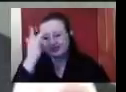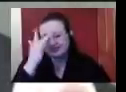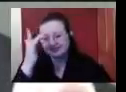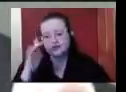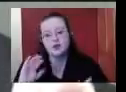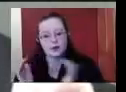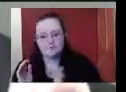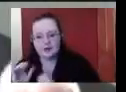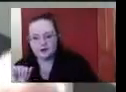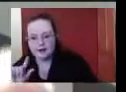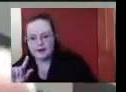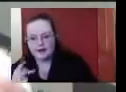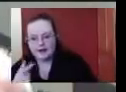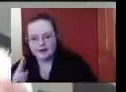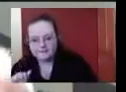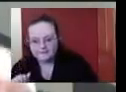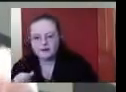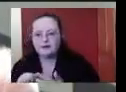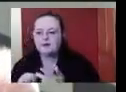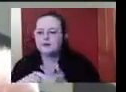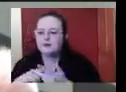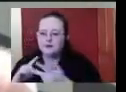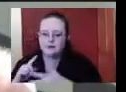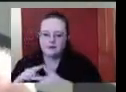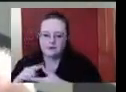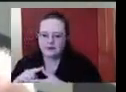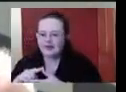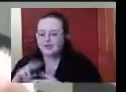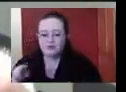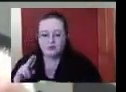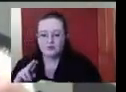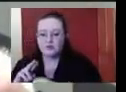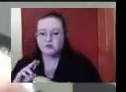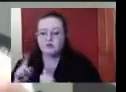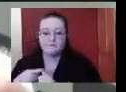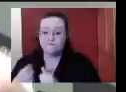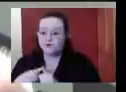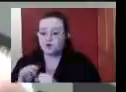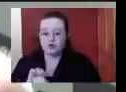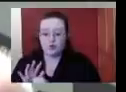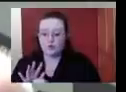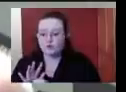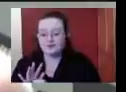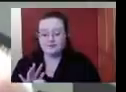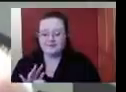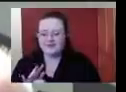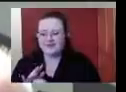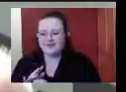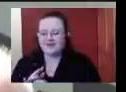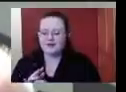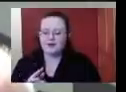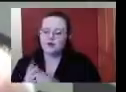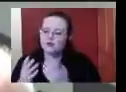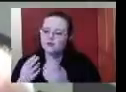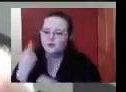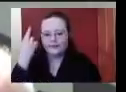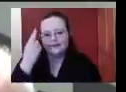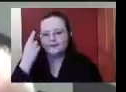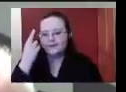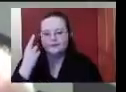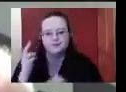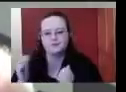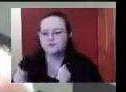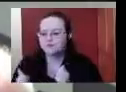well as the Alpha variant from the third wave of the pandemic, we really need to have every appropriate level of protection